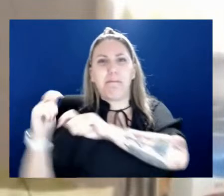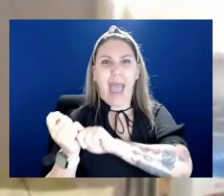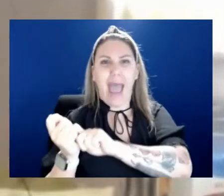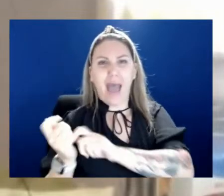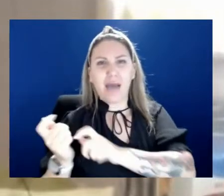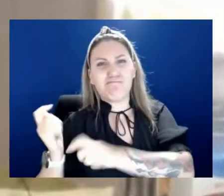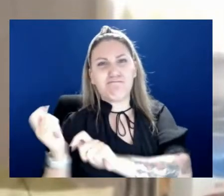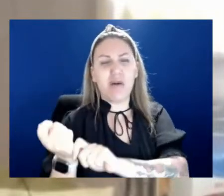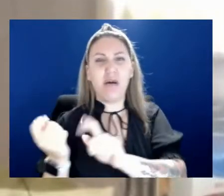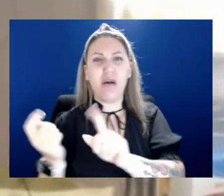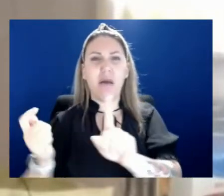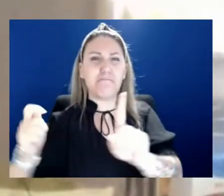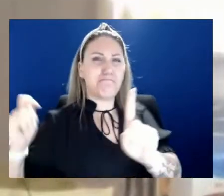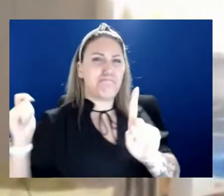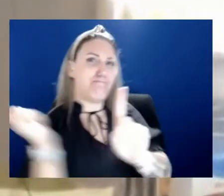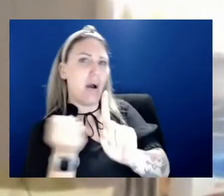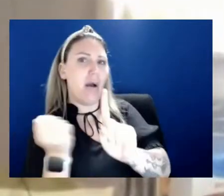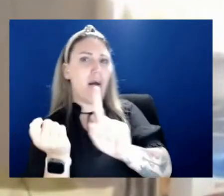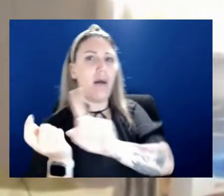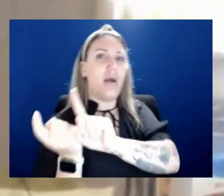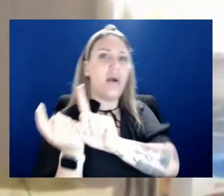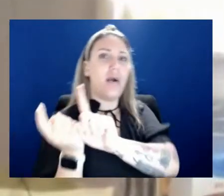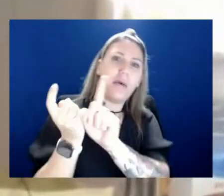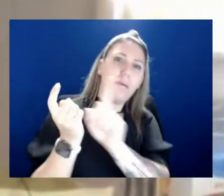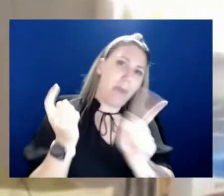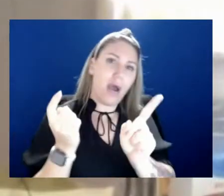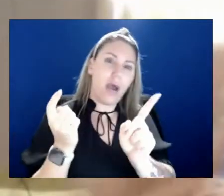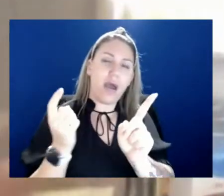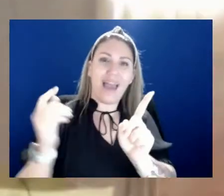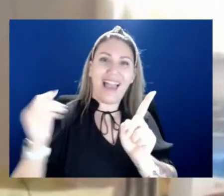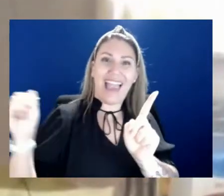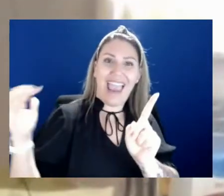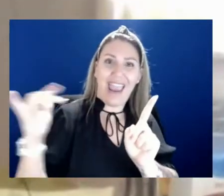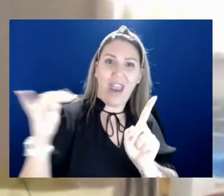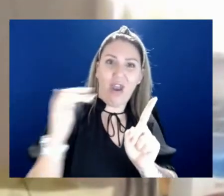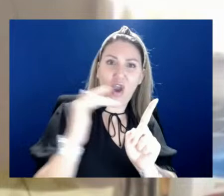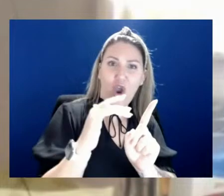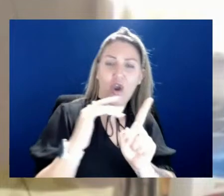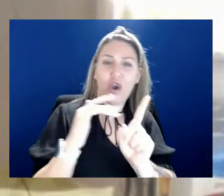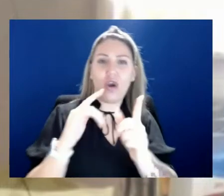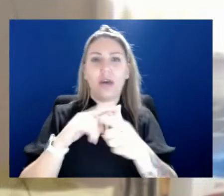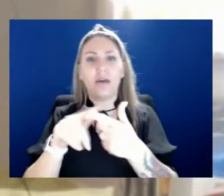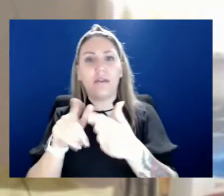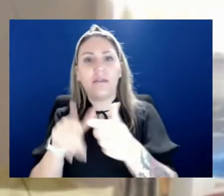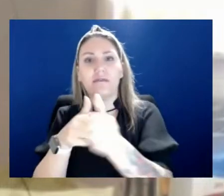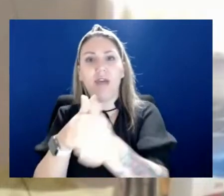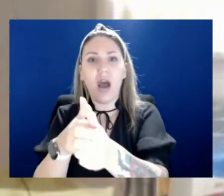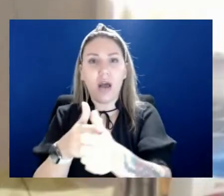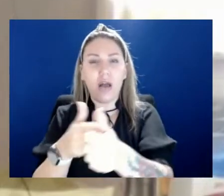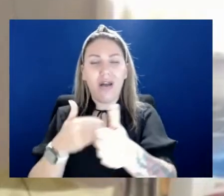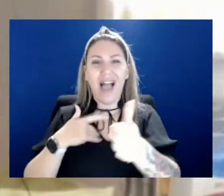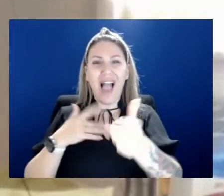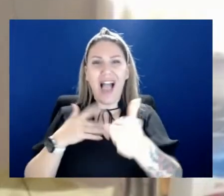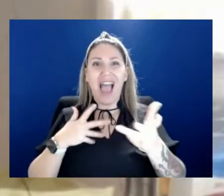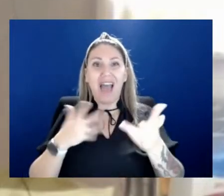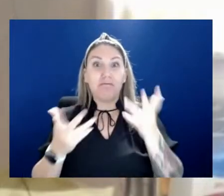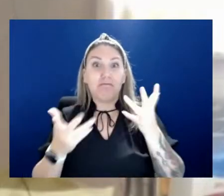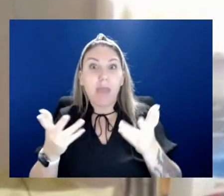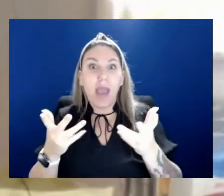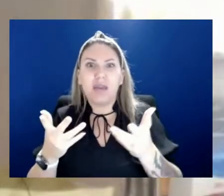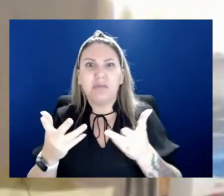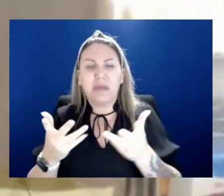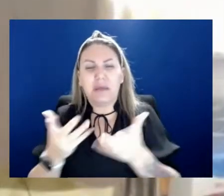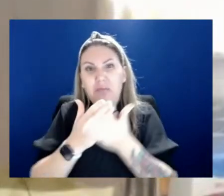compressed air coming at you. Following that, you may have debris, shrapnel